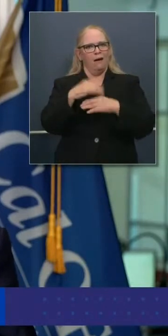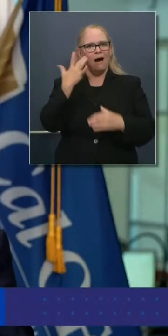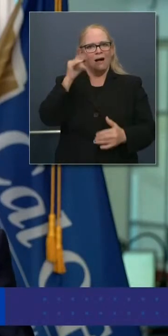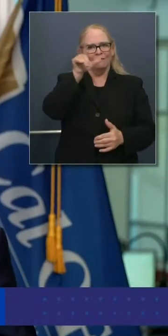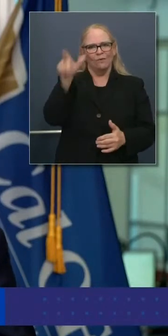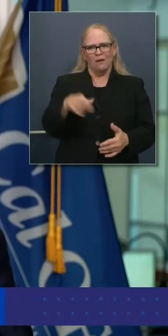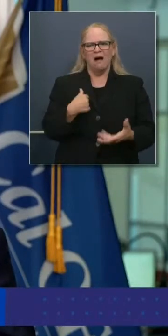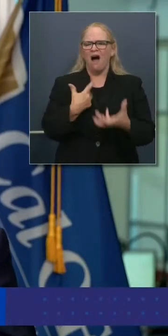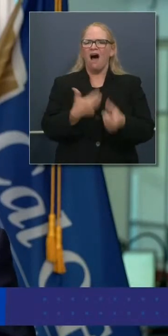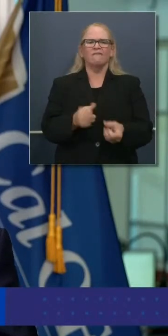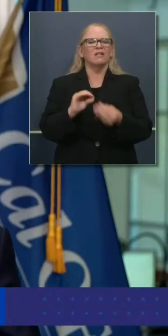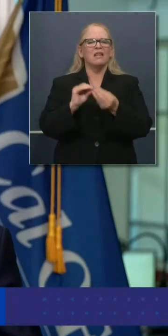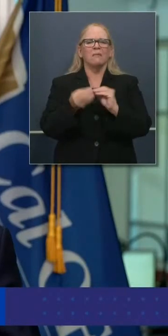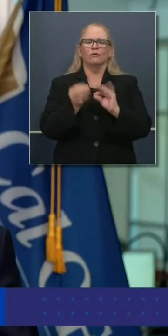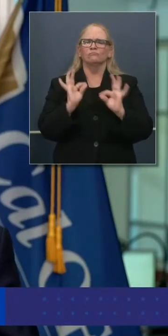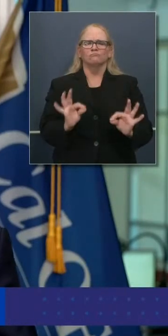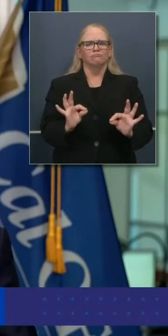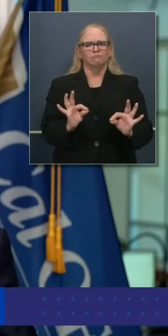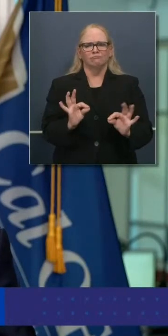Marissa Perlman, CBS 13.